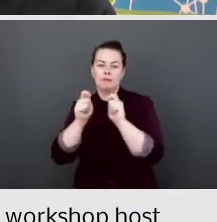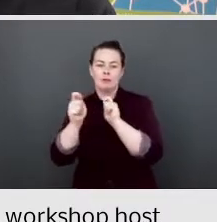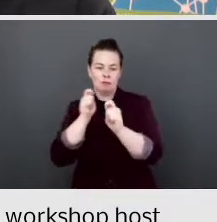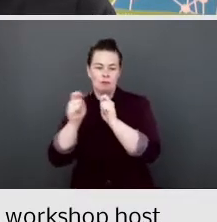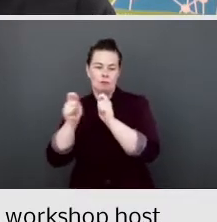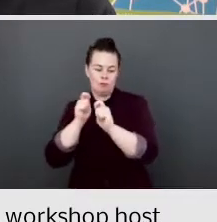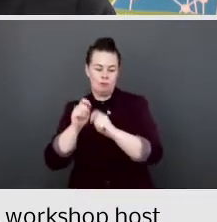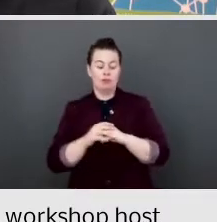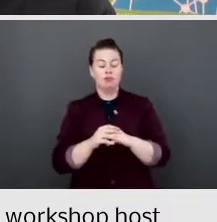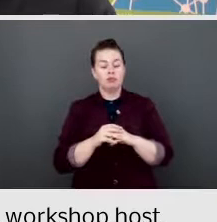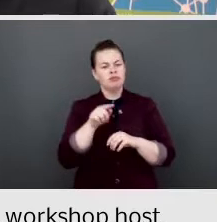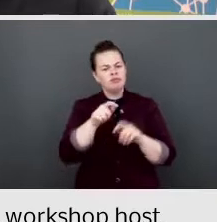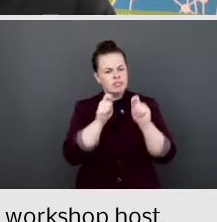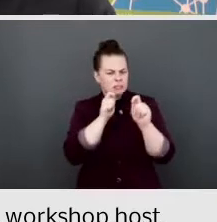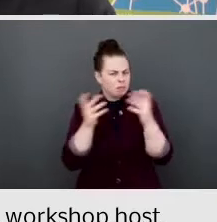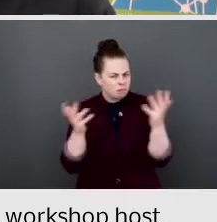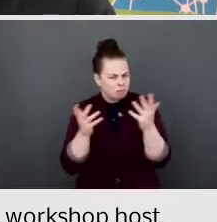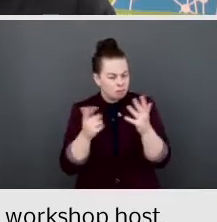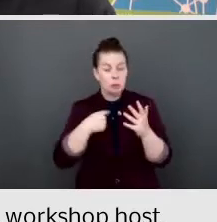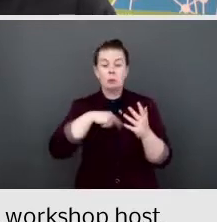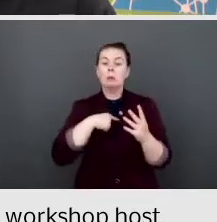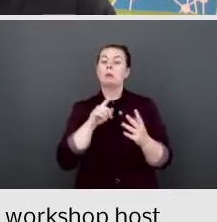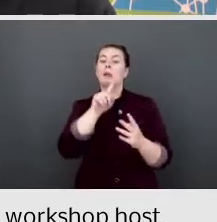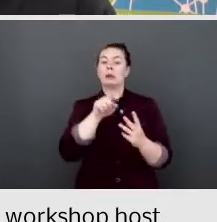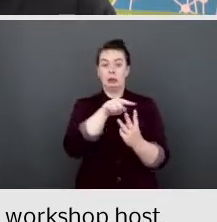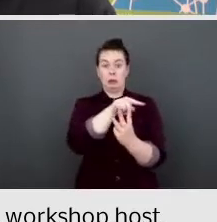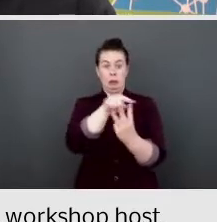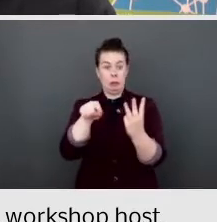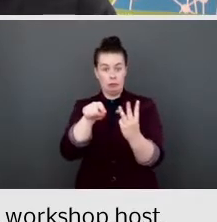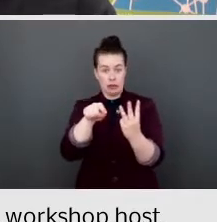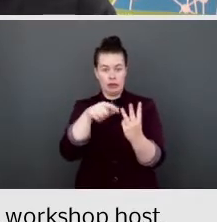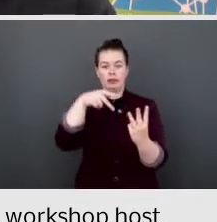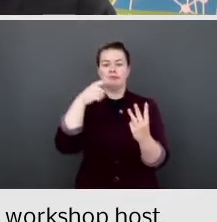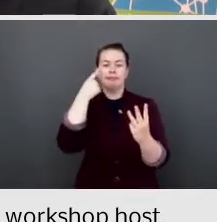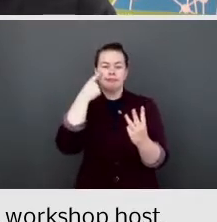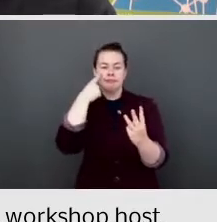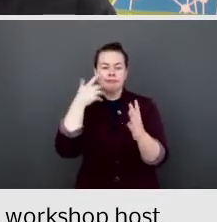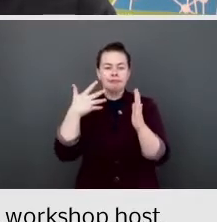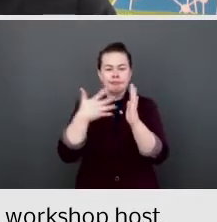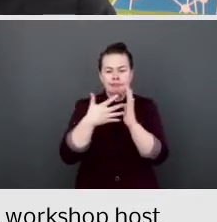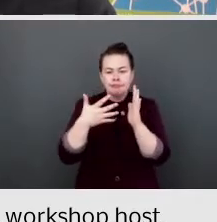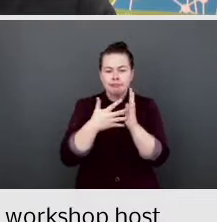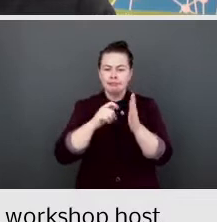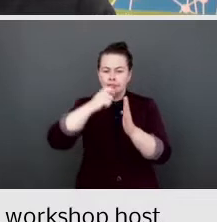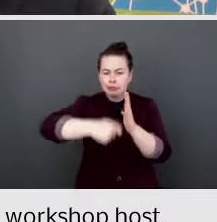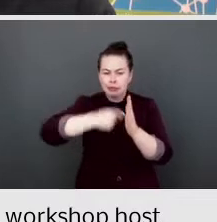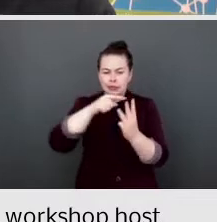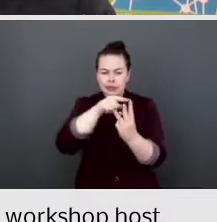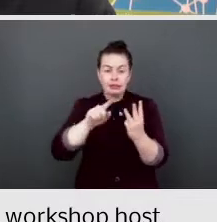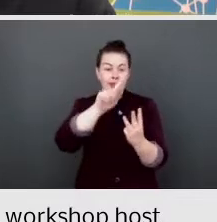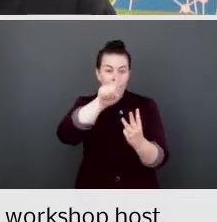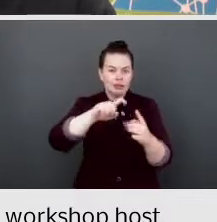for the subsequent interview that we prepared for you. In this interview, we will get answers from 3 of our